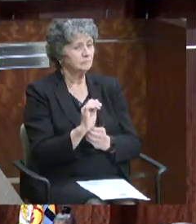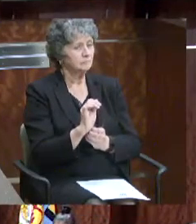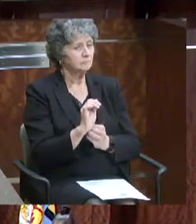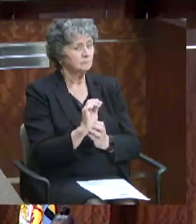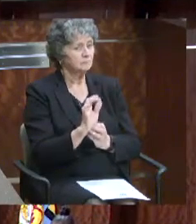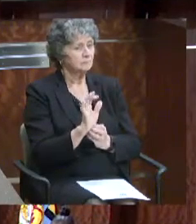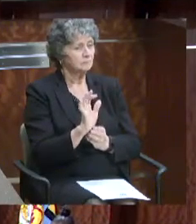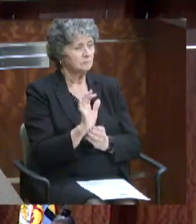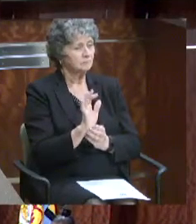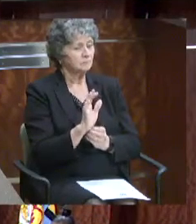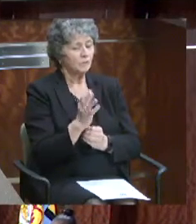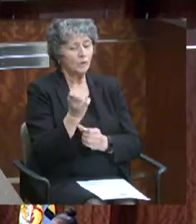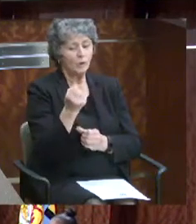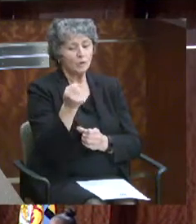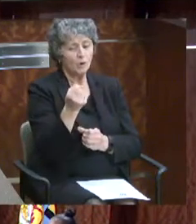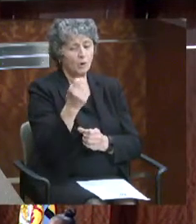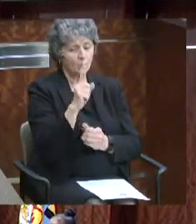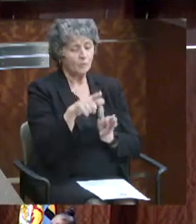We'll pause for a minute.